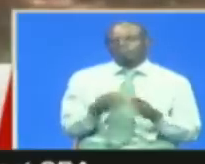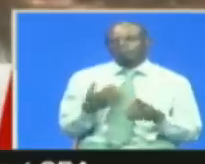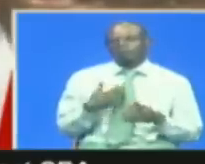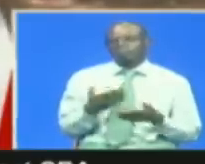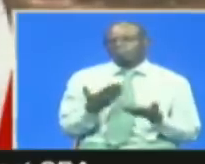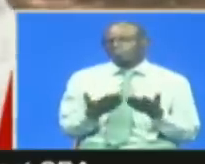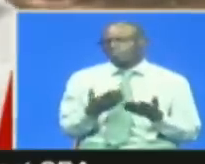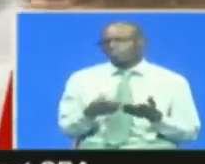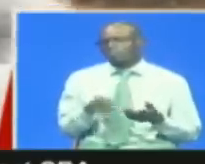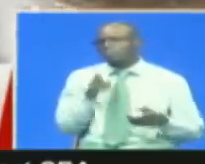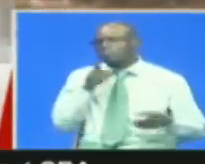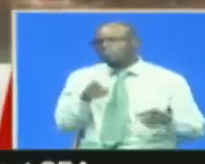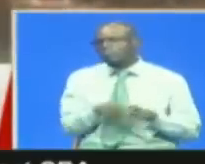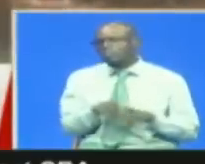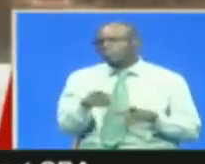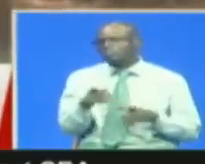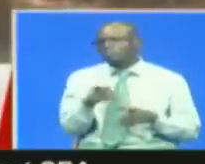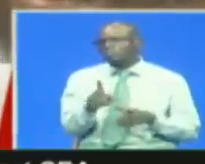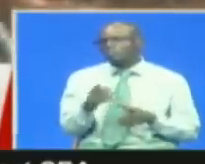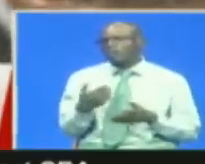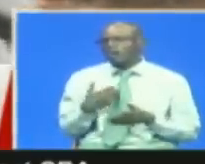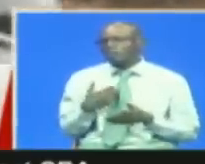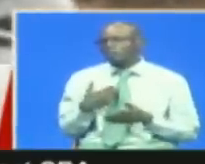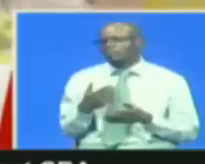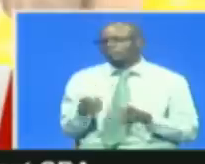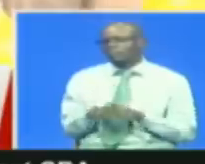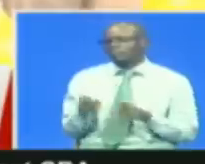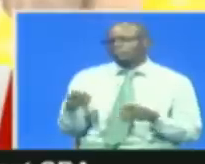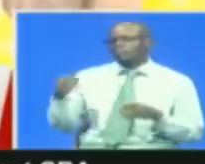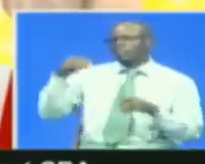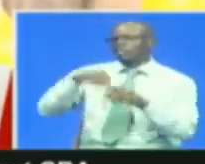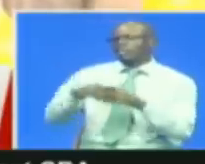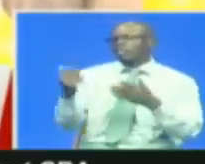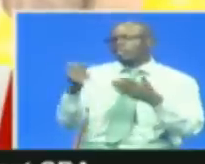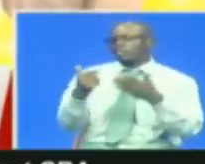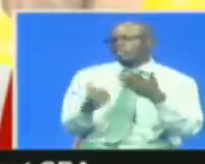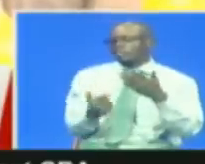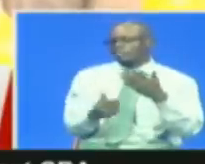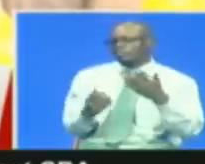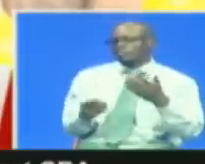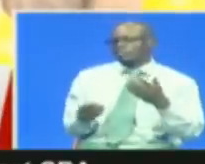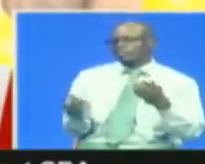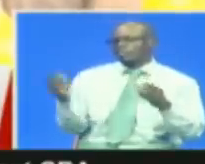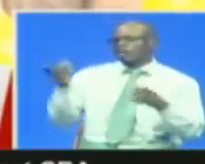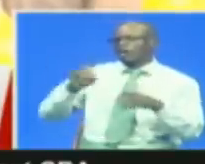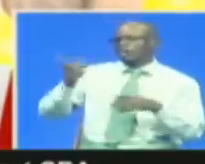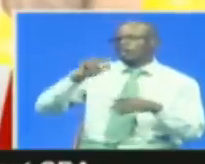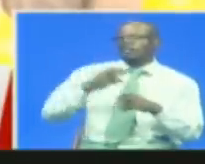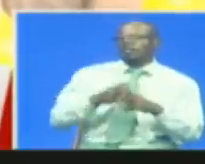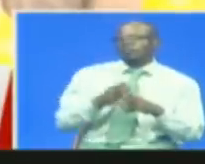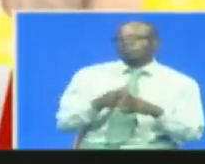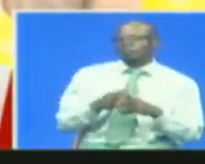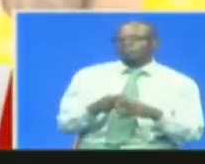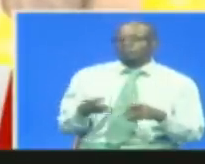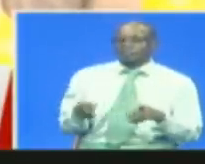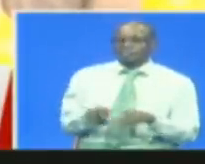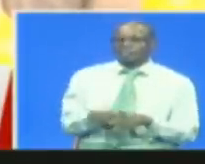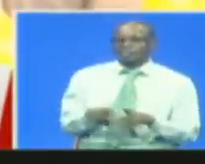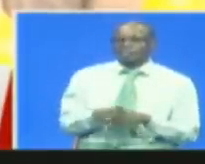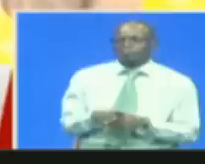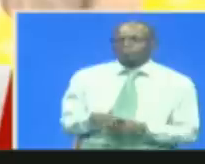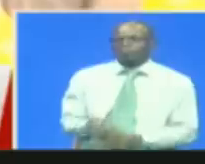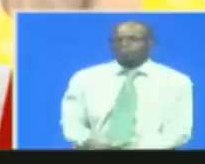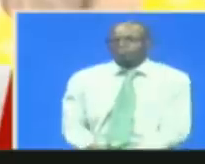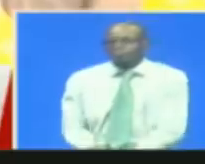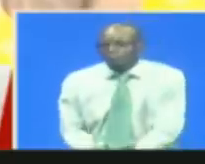mumepepa. So hii listi kitaa kutolewa, kuna watu muko ndani nae. Tufutatue hii On its part, NLT